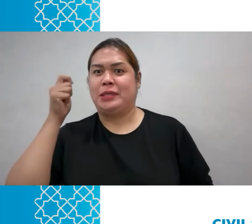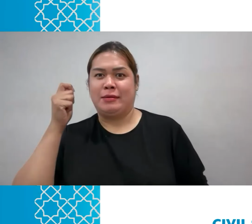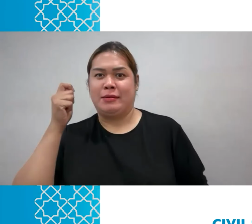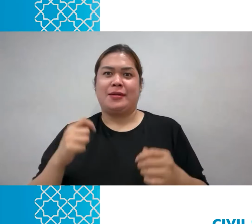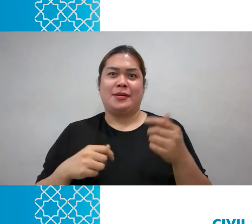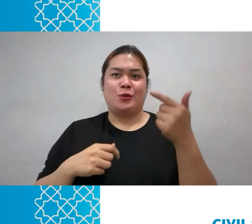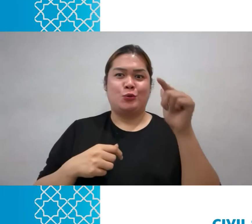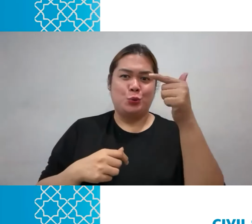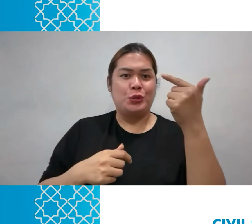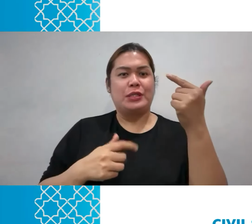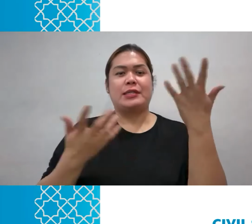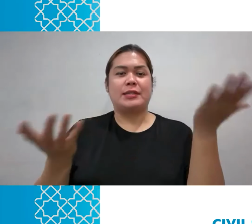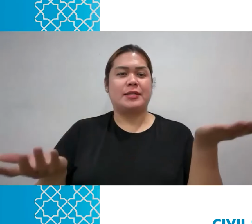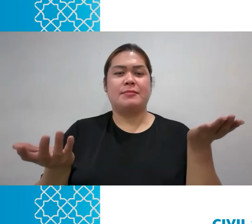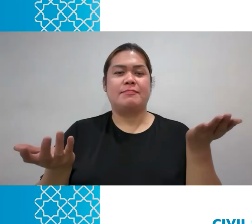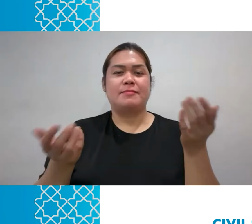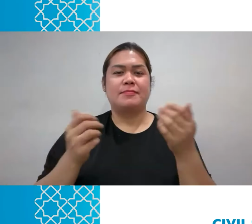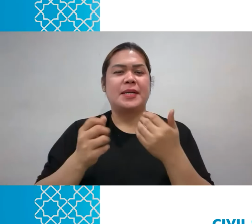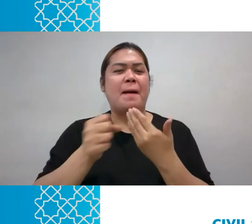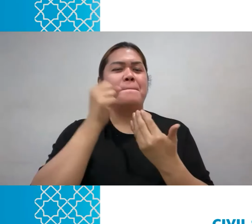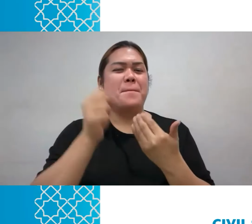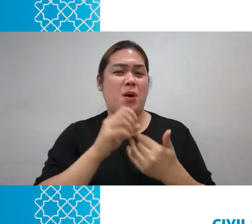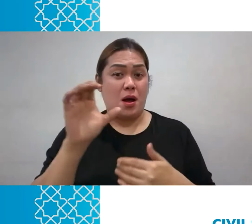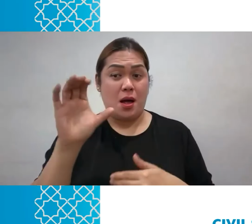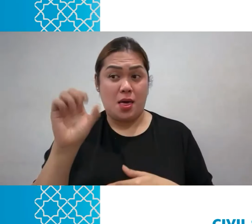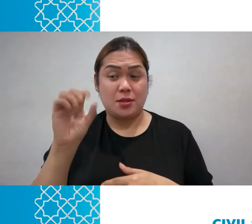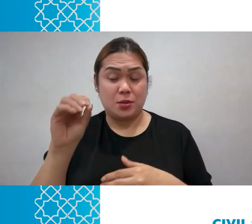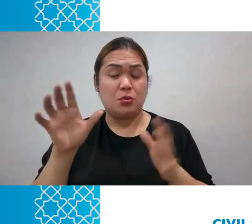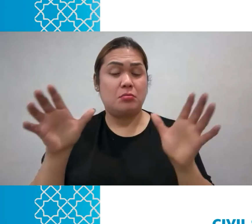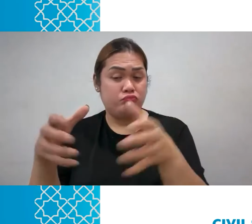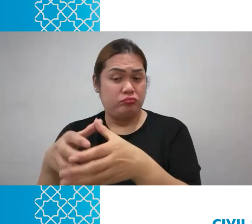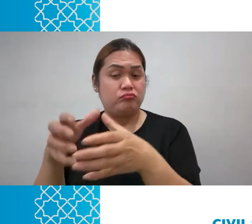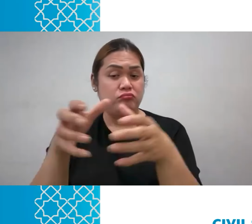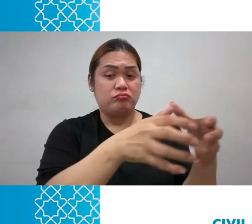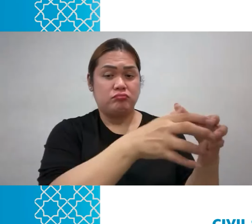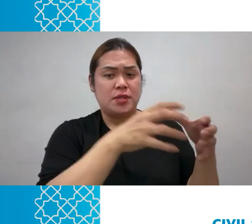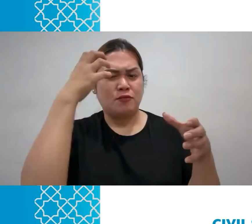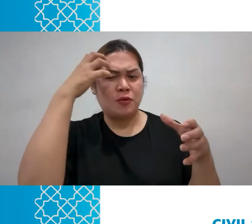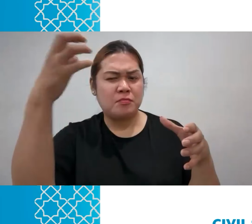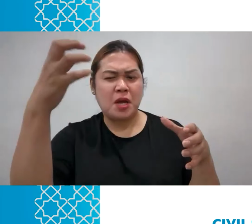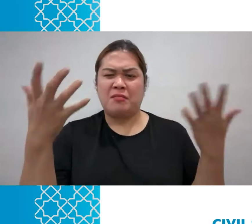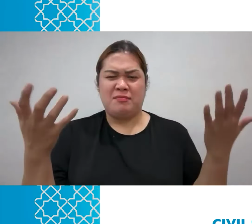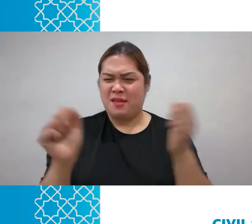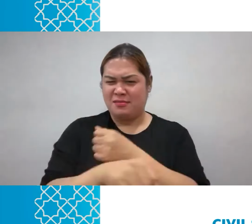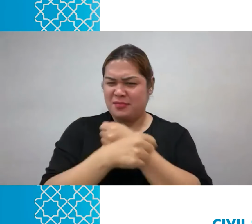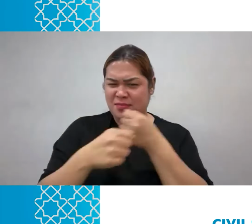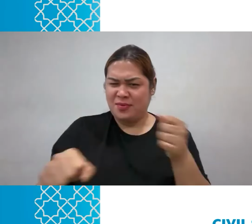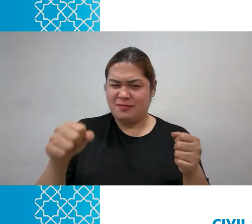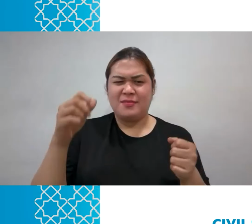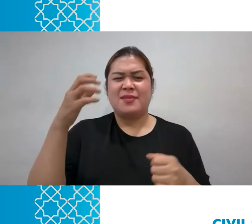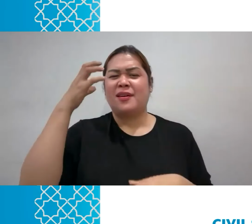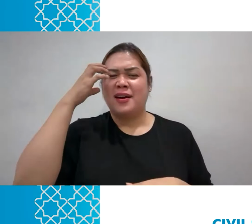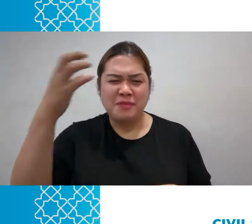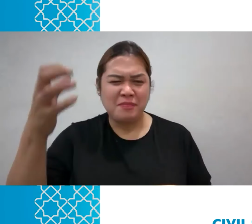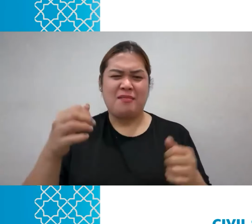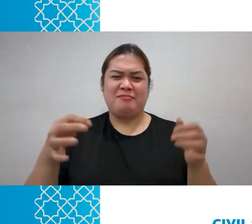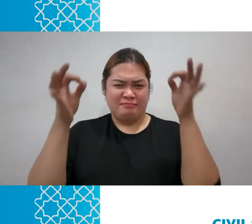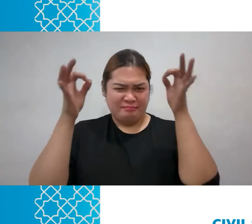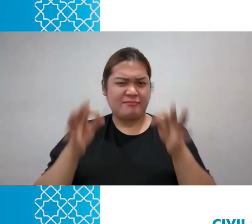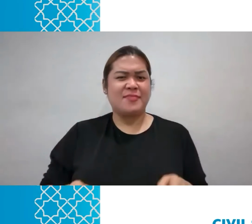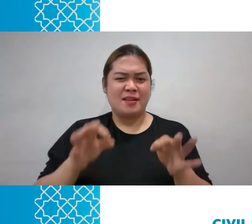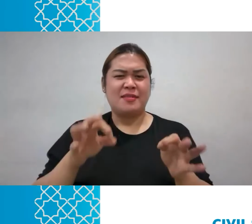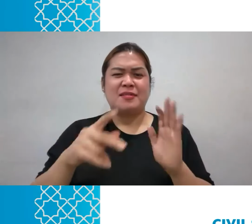can do what governments cannot. So if government decides a policy, CSOs work at the ground level and strengthen